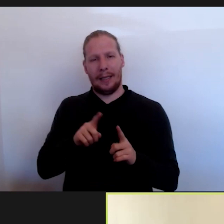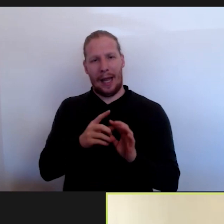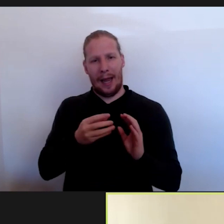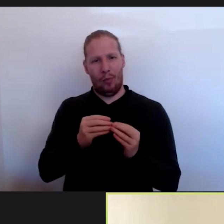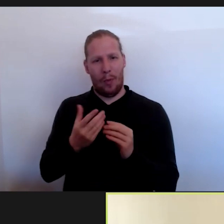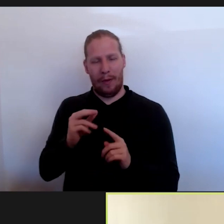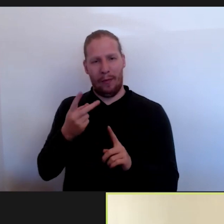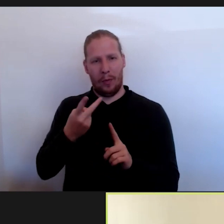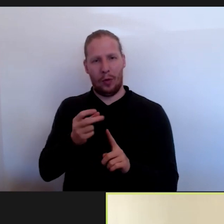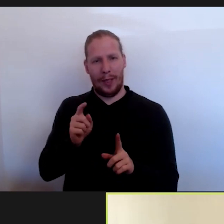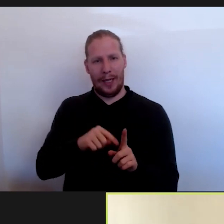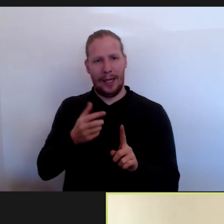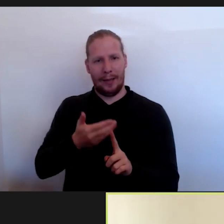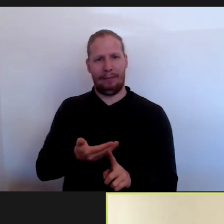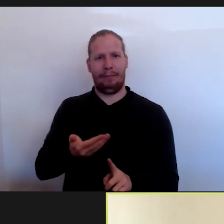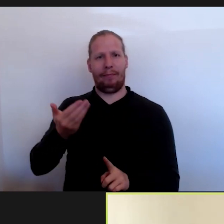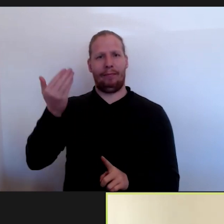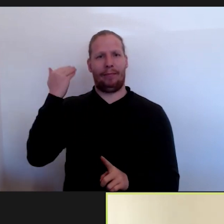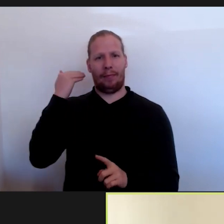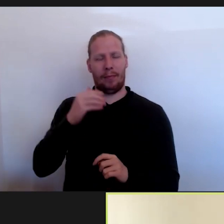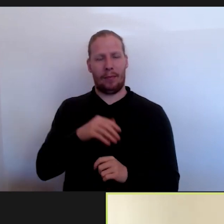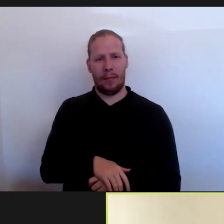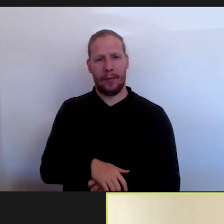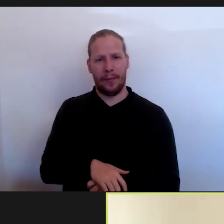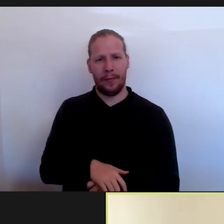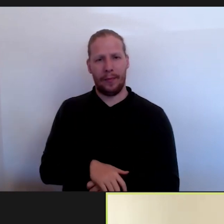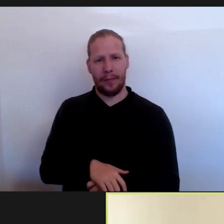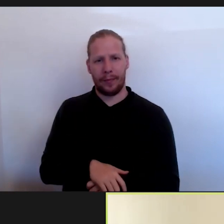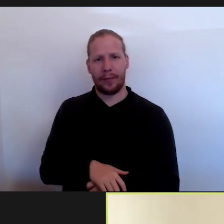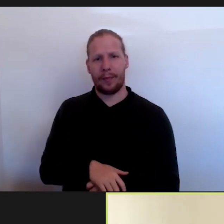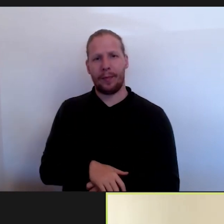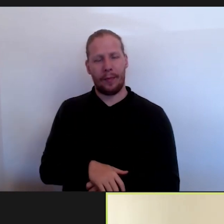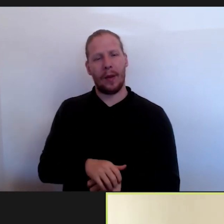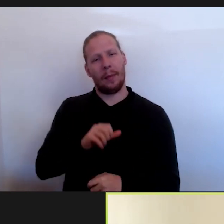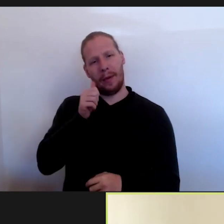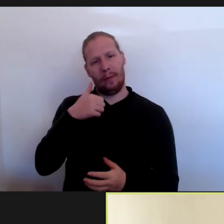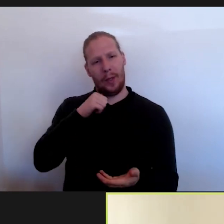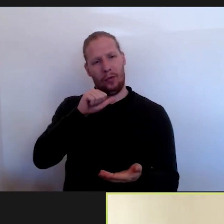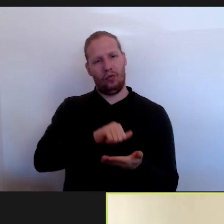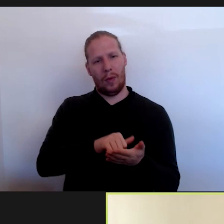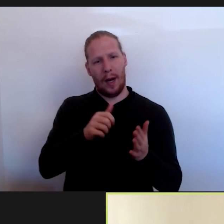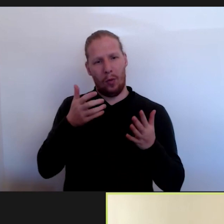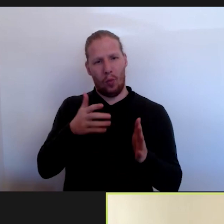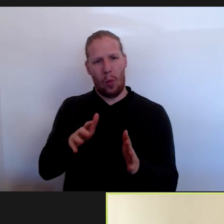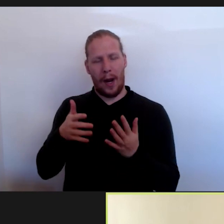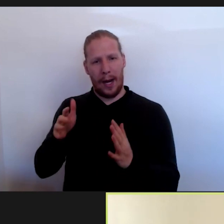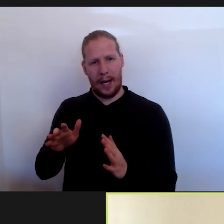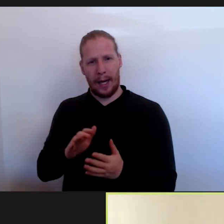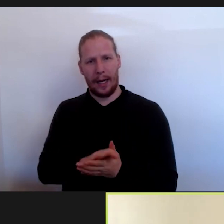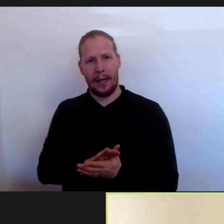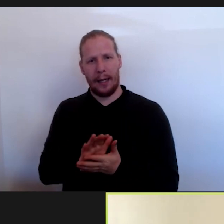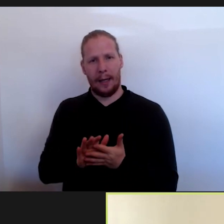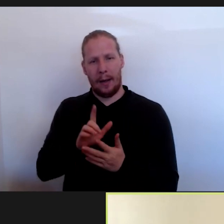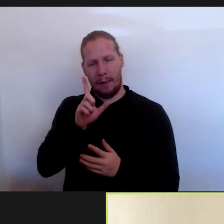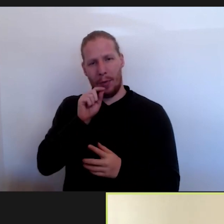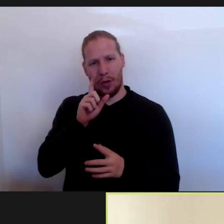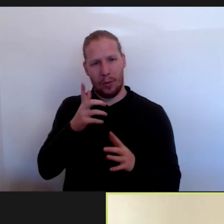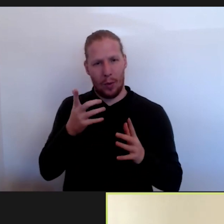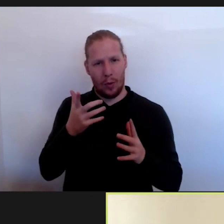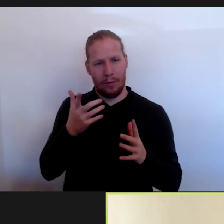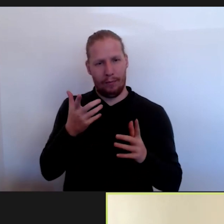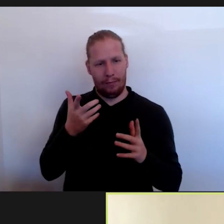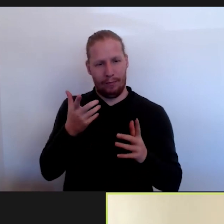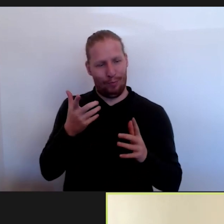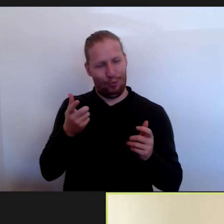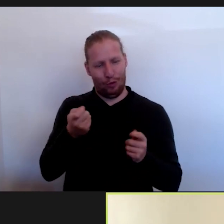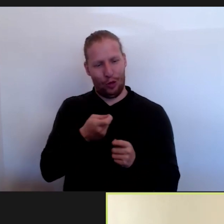says something. If we had been doing it rightfully in the right way, we might have seen some movement from 20 years